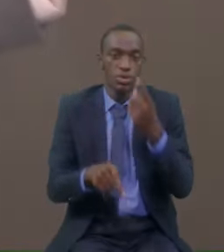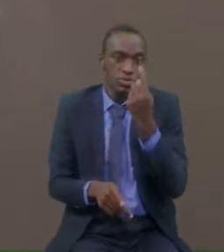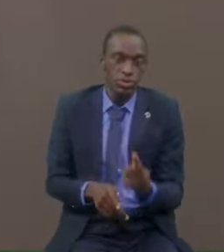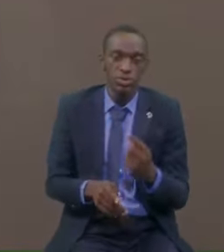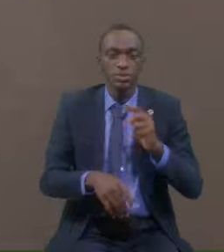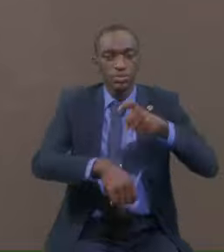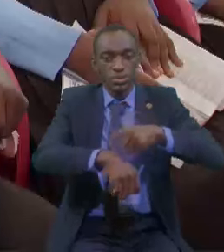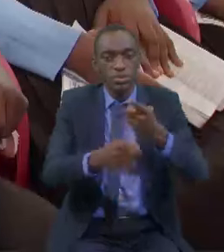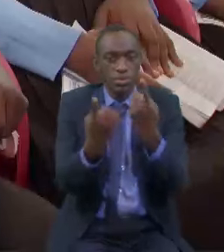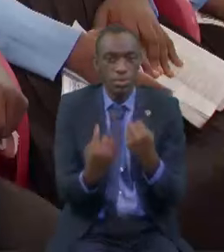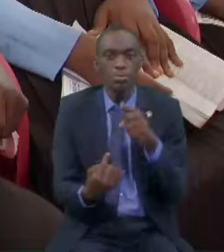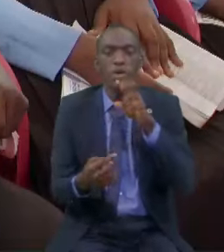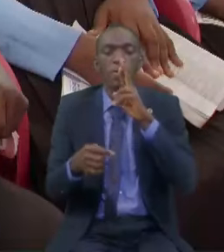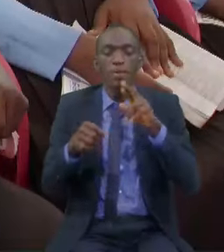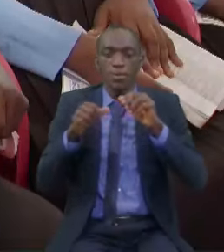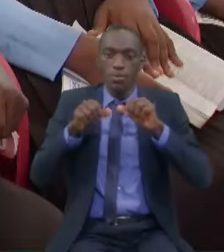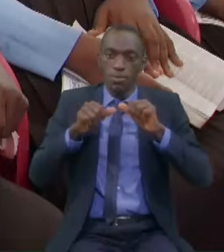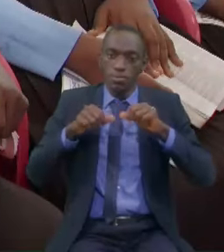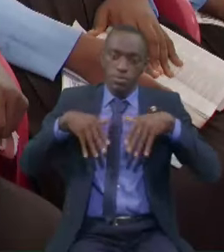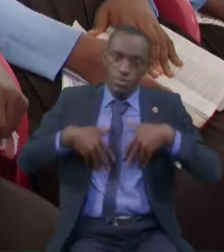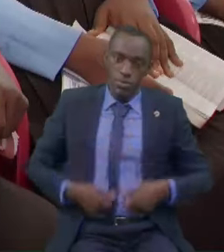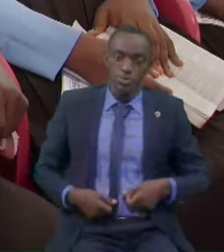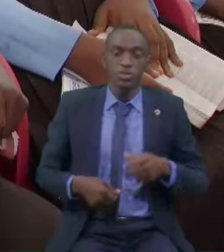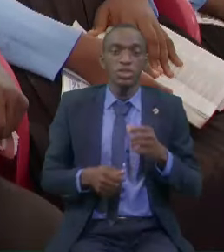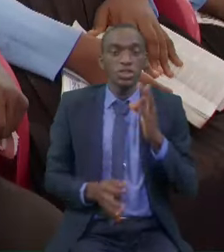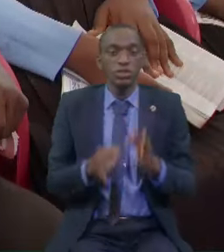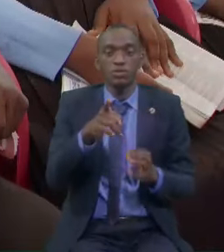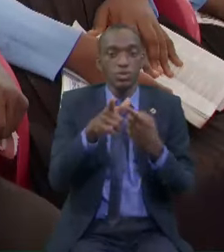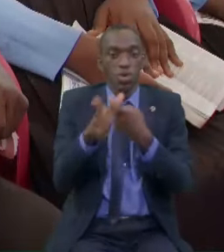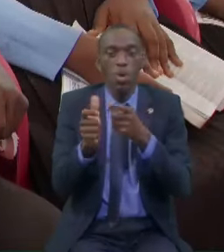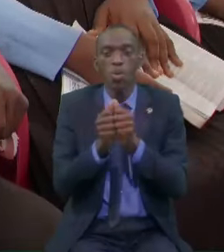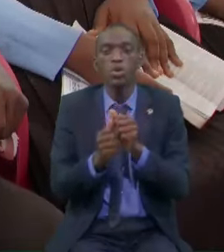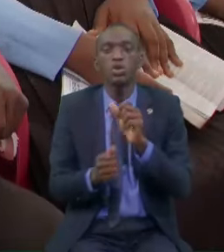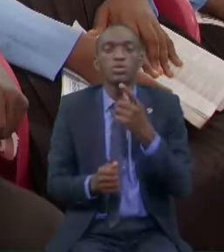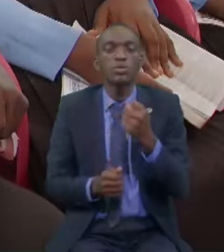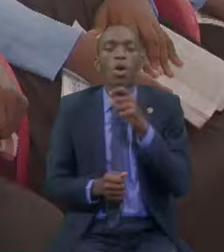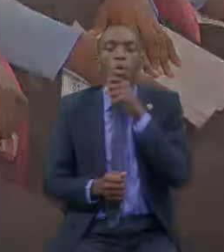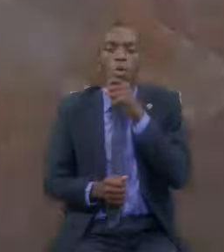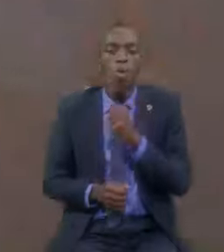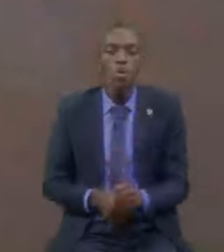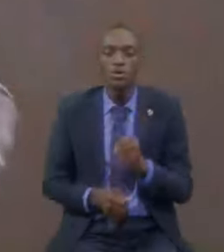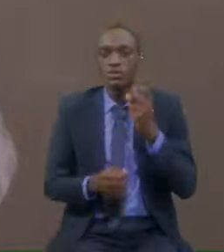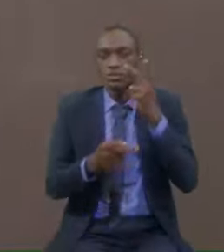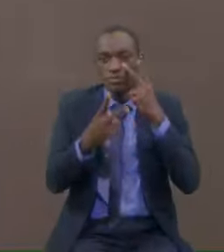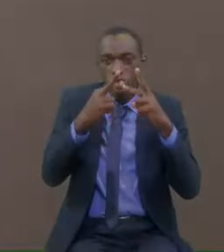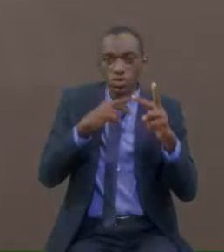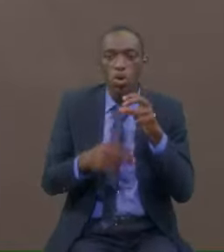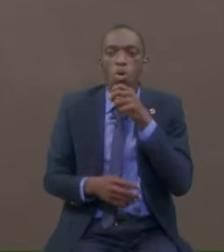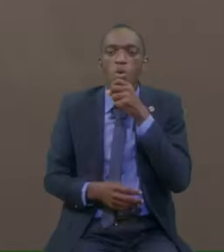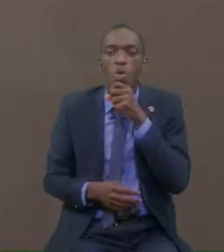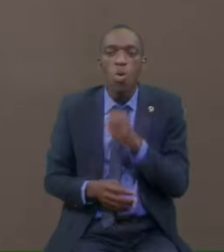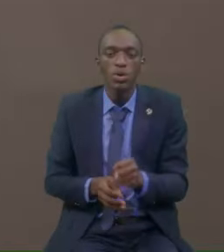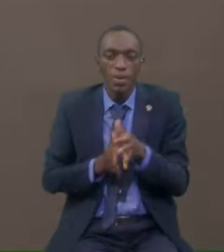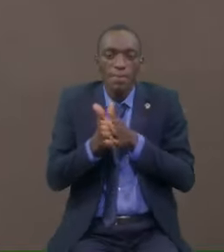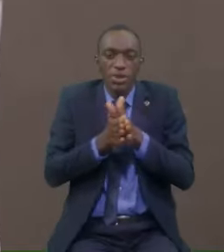the old vision, old passion, old faith, and the old determination, the